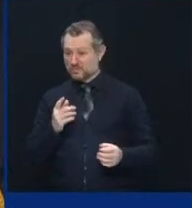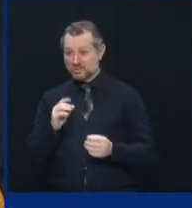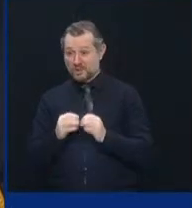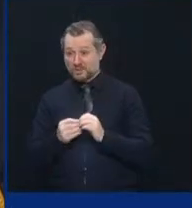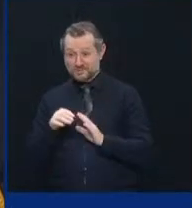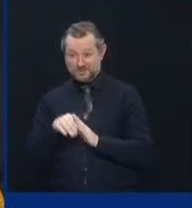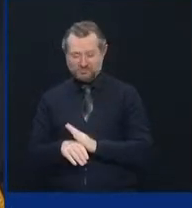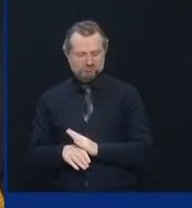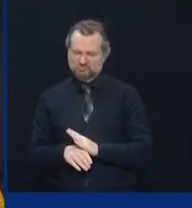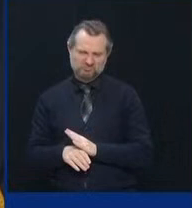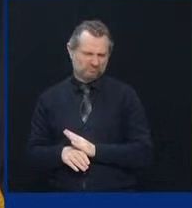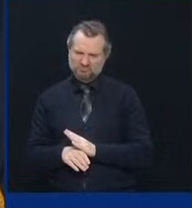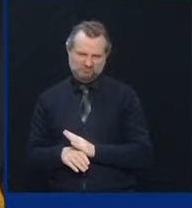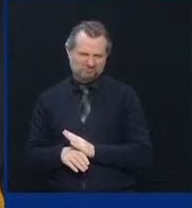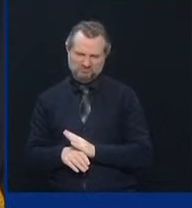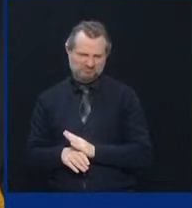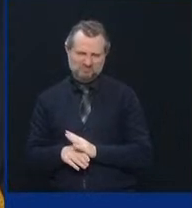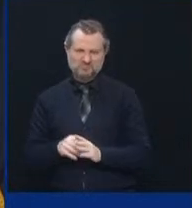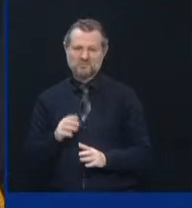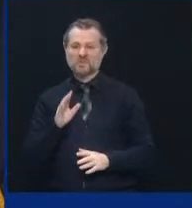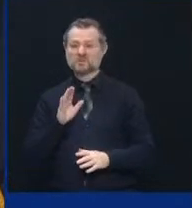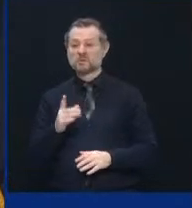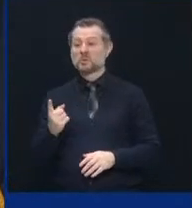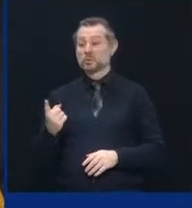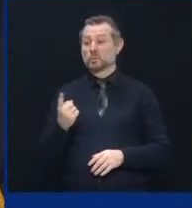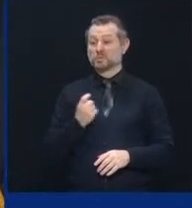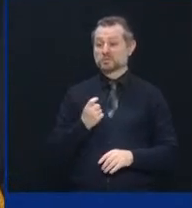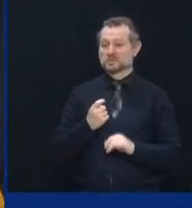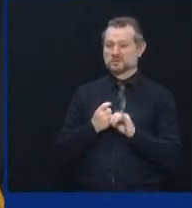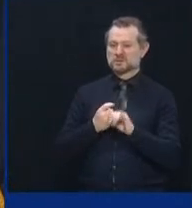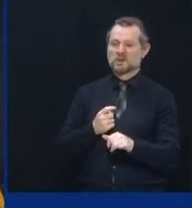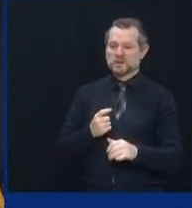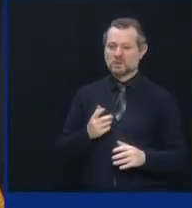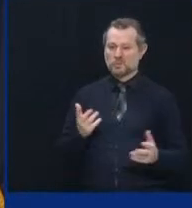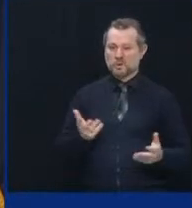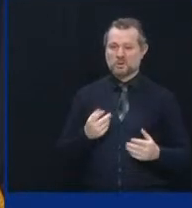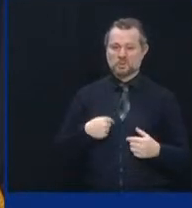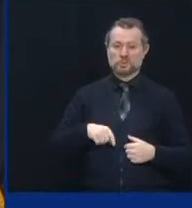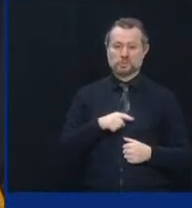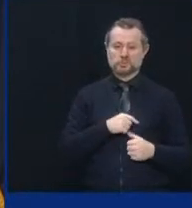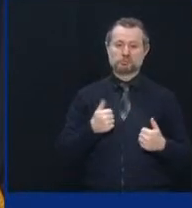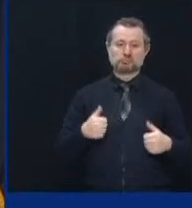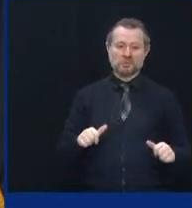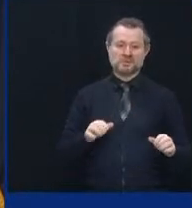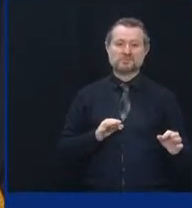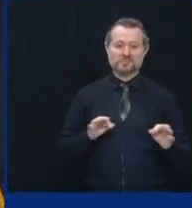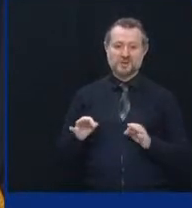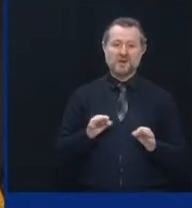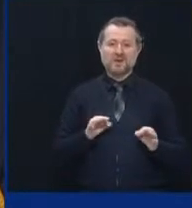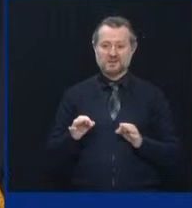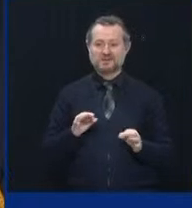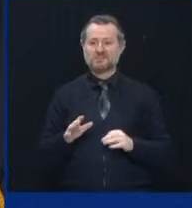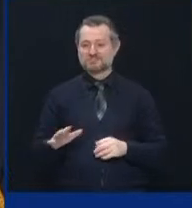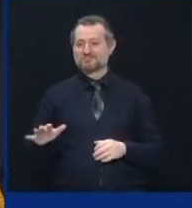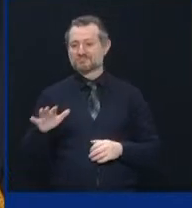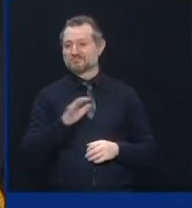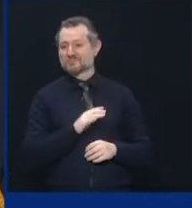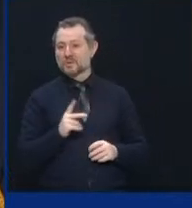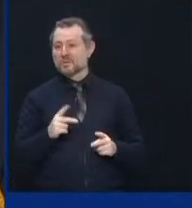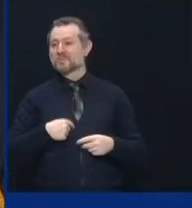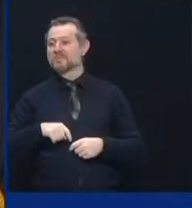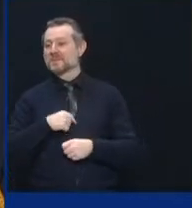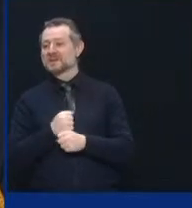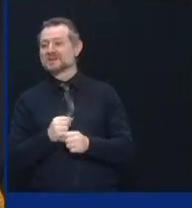Your question is what I am trying to say to people. We make decisions on the facts we have